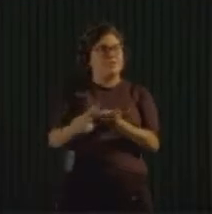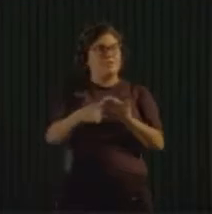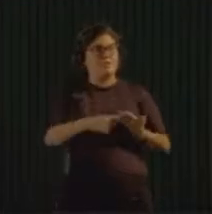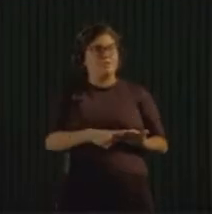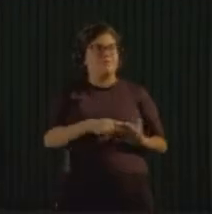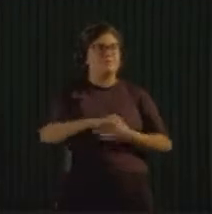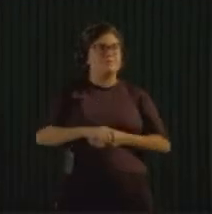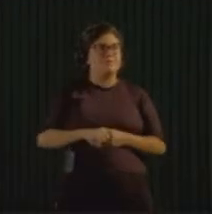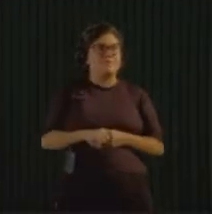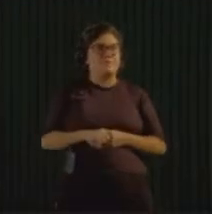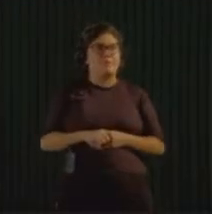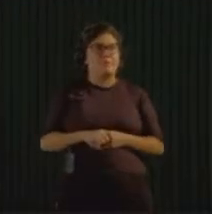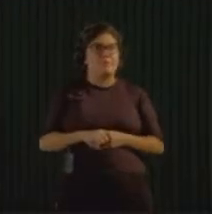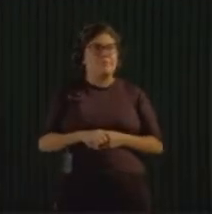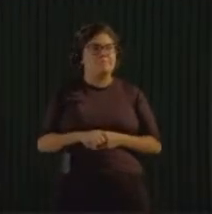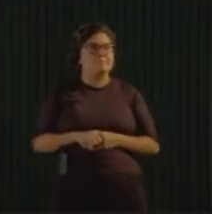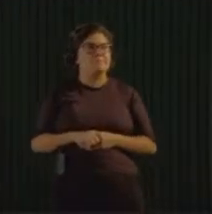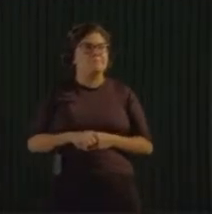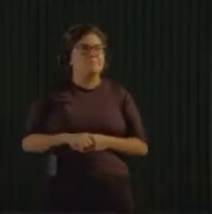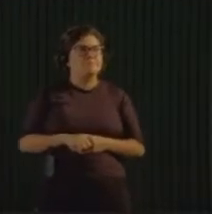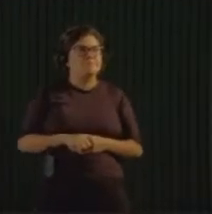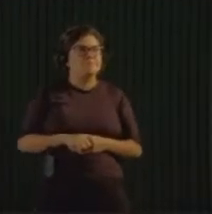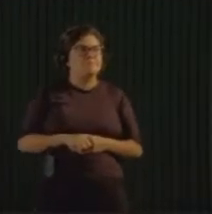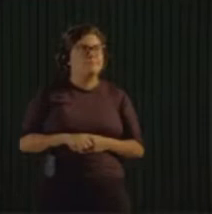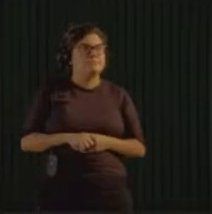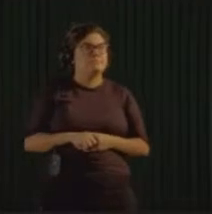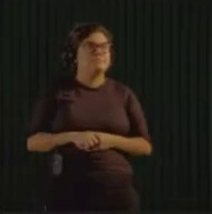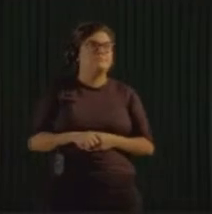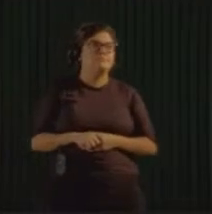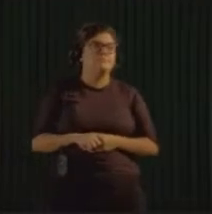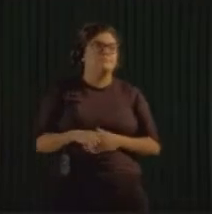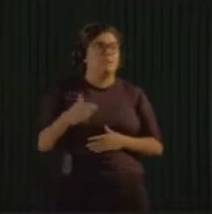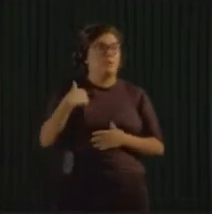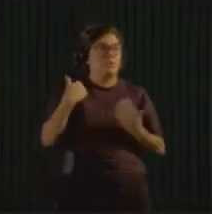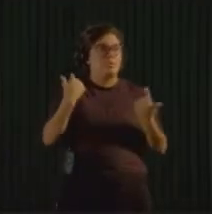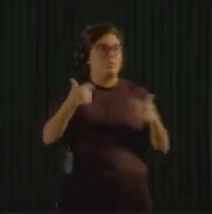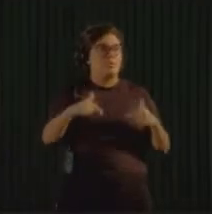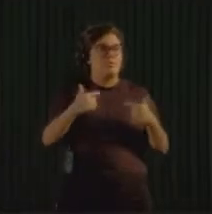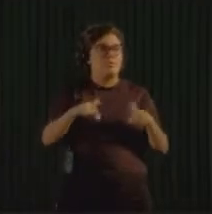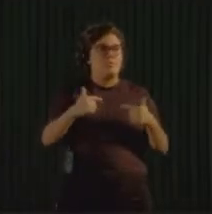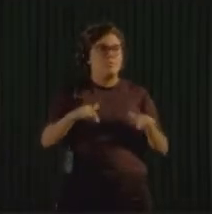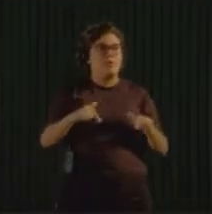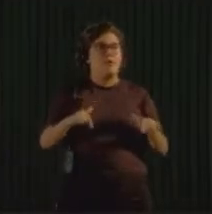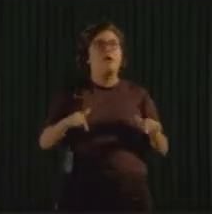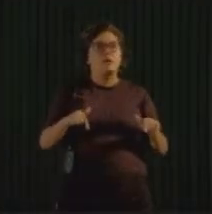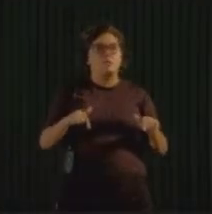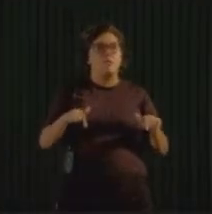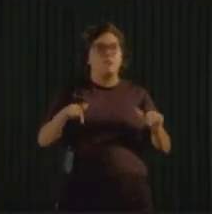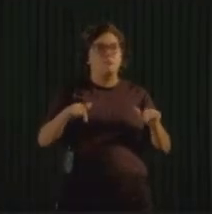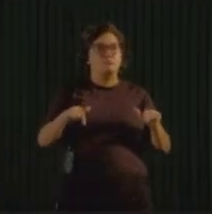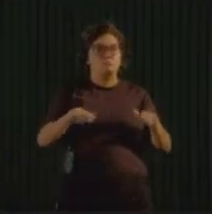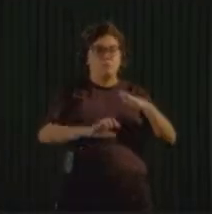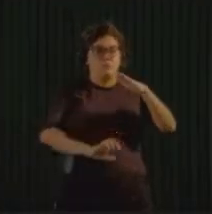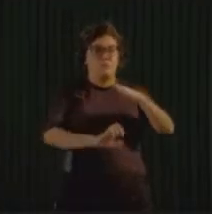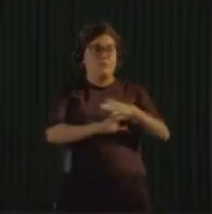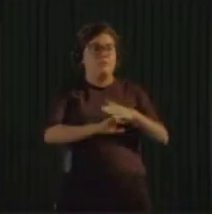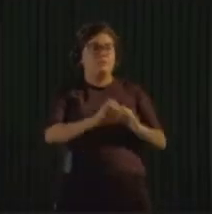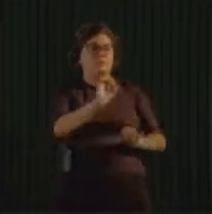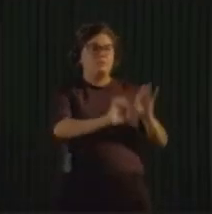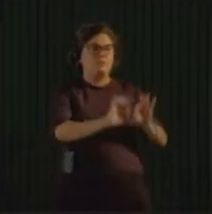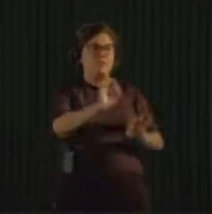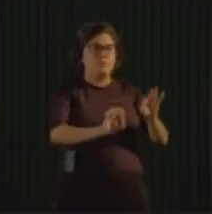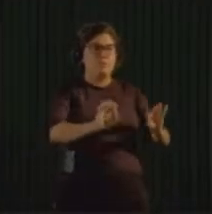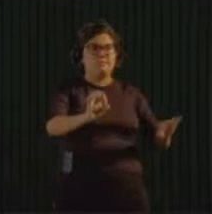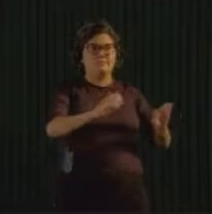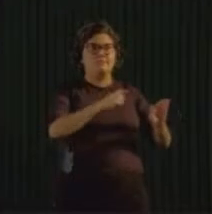So I'm working as a Zero Waste Japan, which is an organization very much focused on municipal level, local